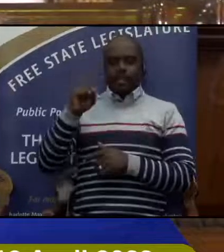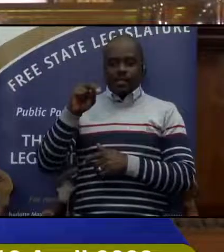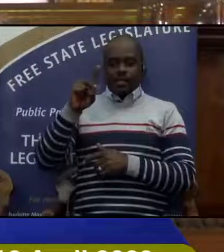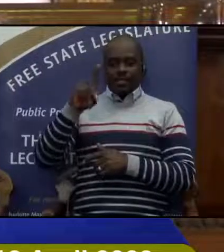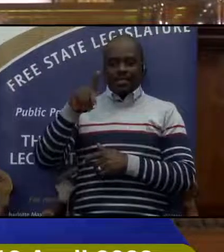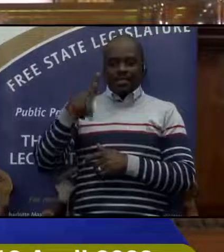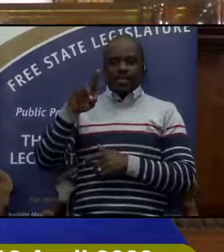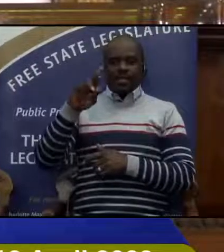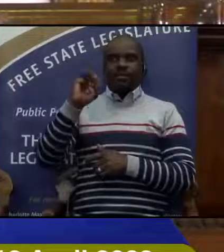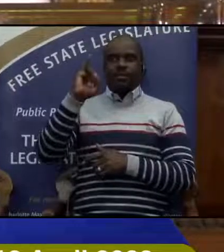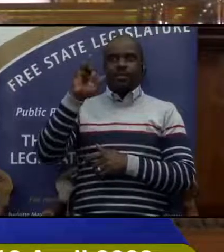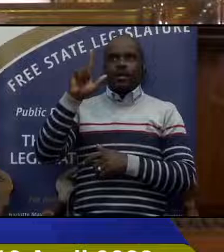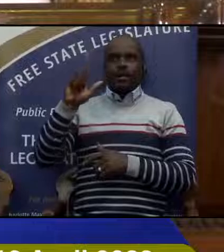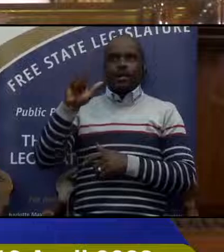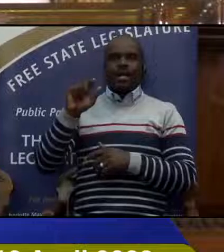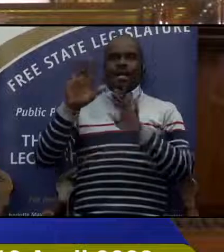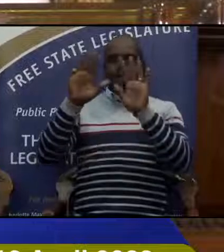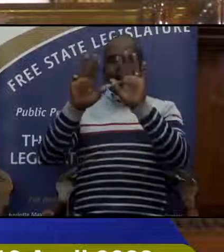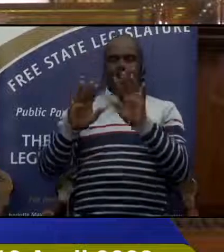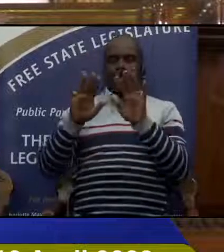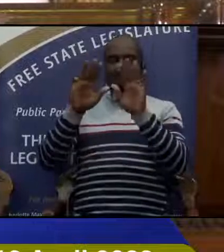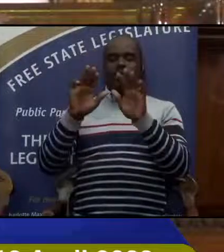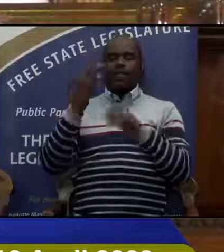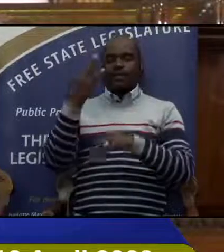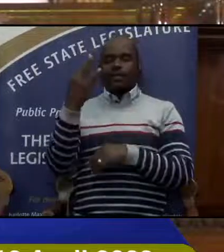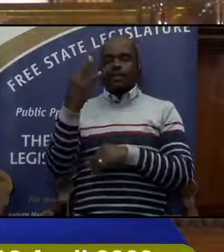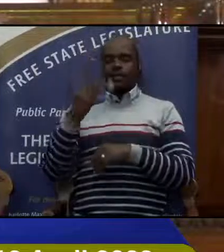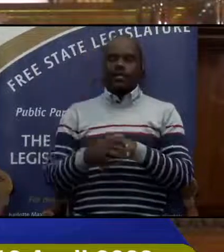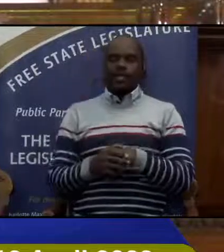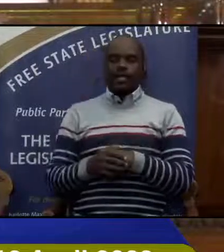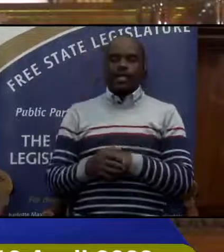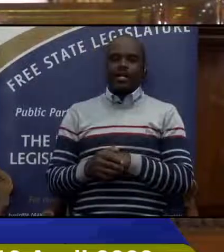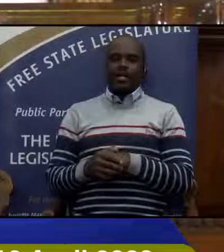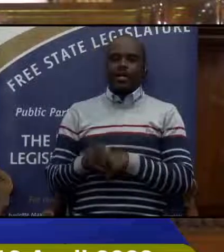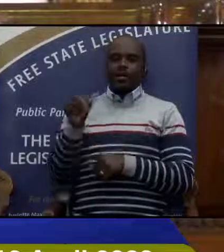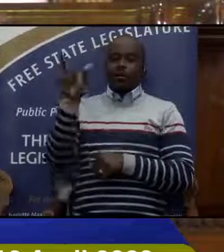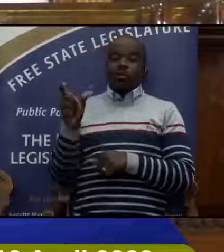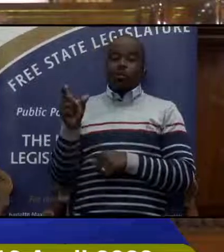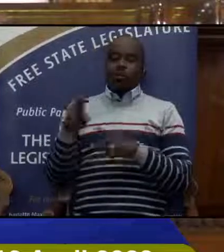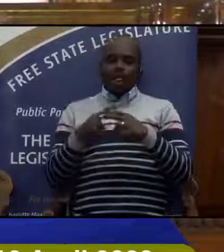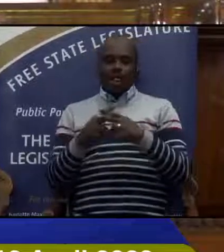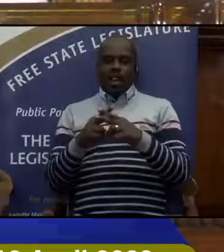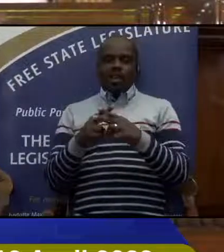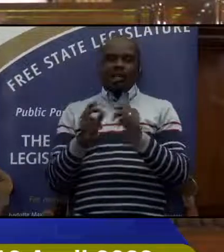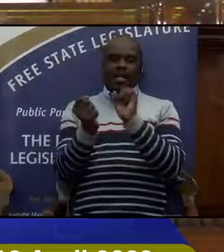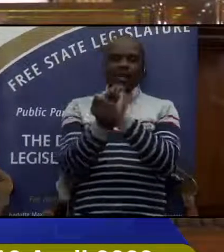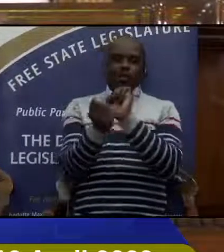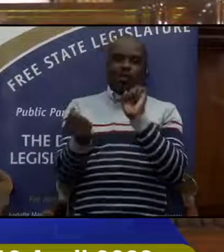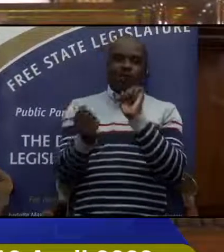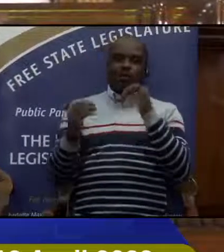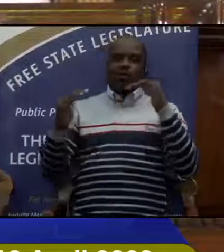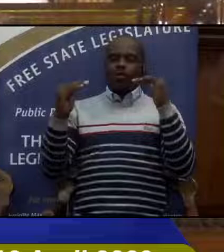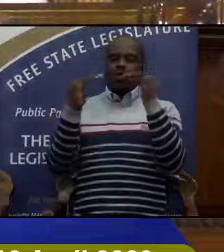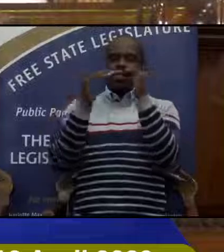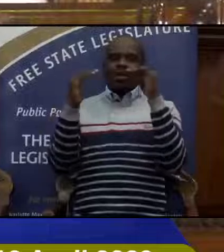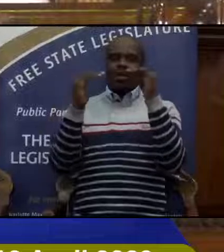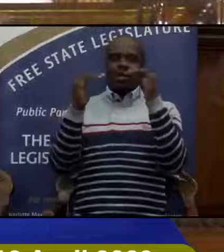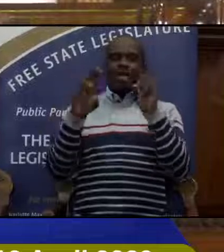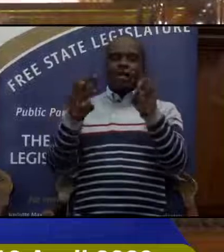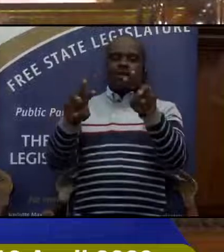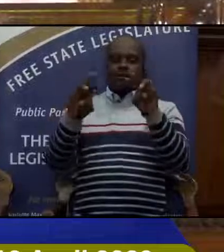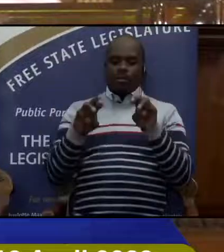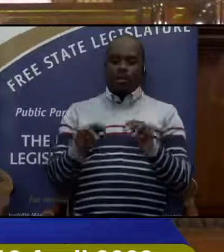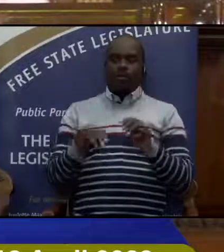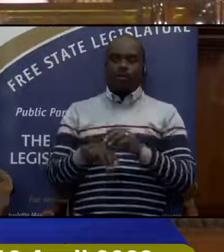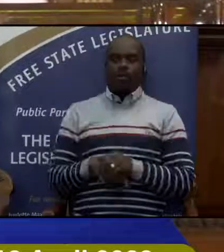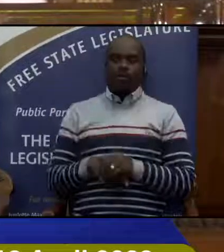was fighting for freedom, social justice, and peace. To prove that